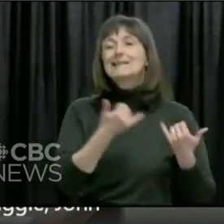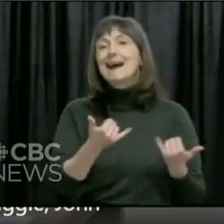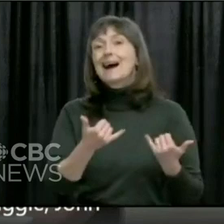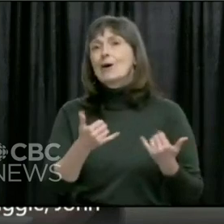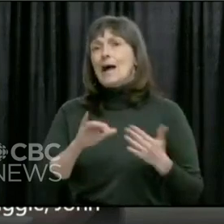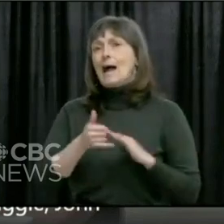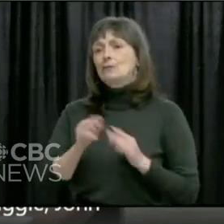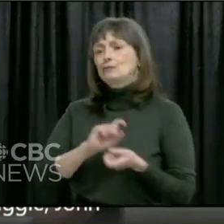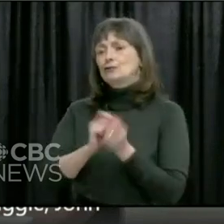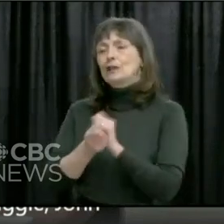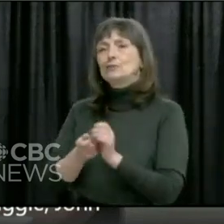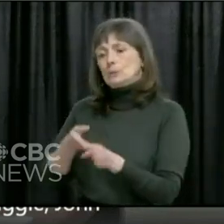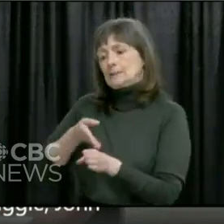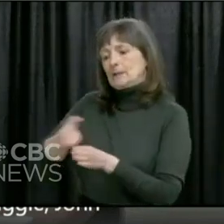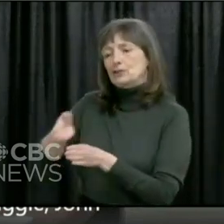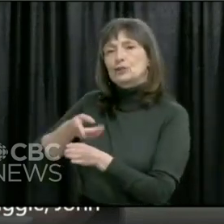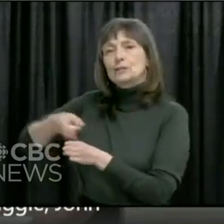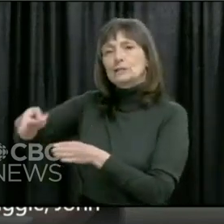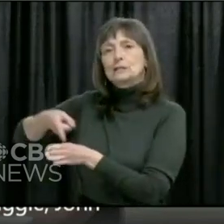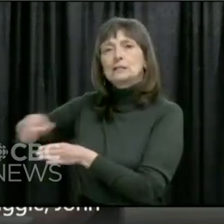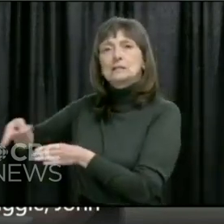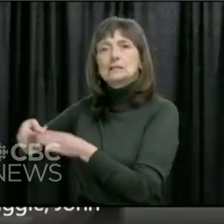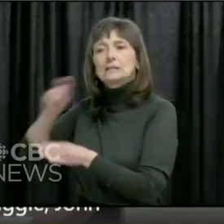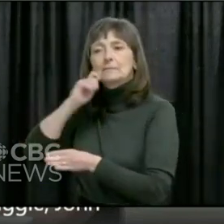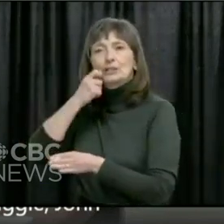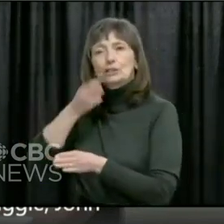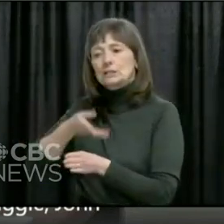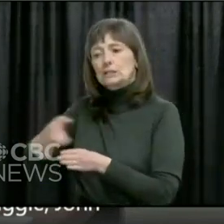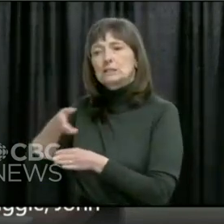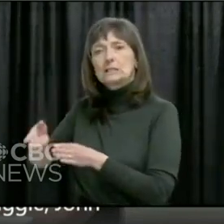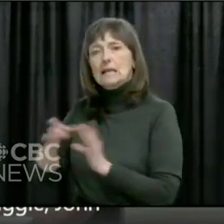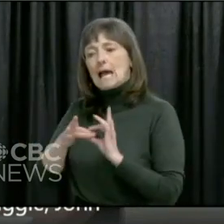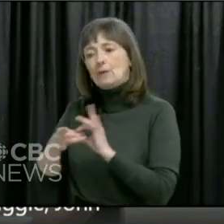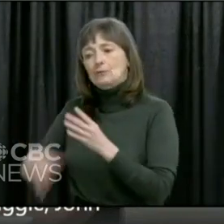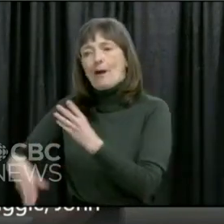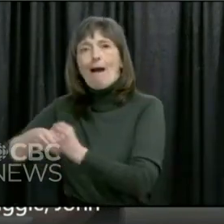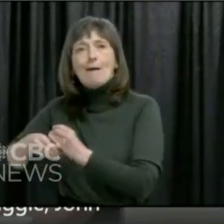office-based, clinic-based consultation to the virtual world.